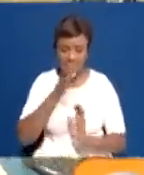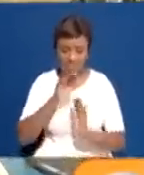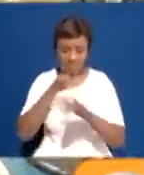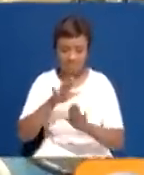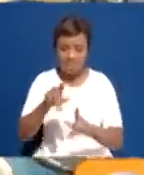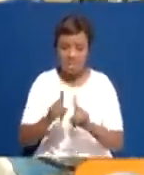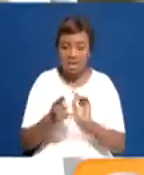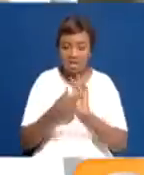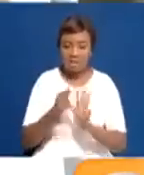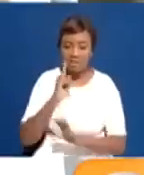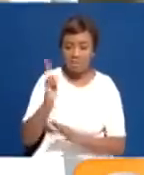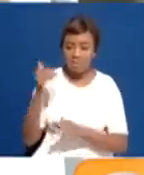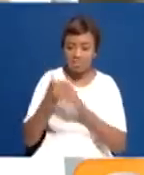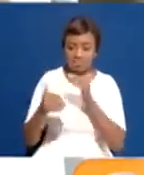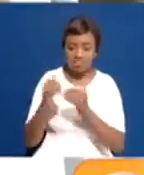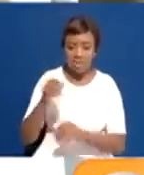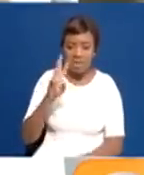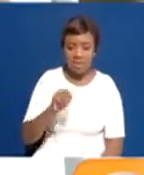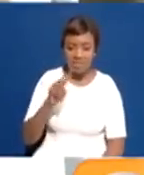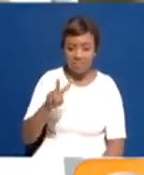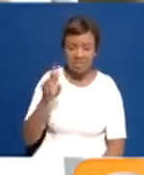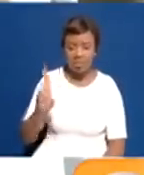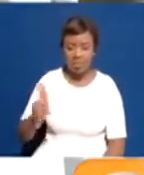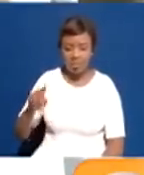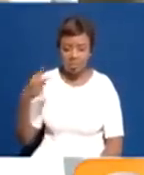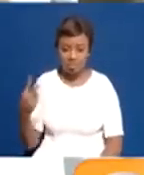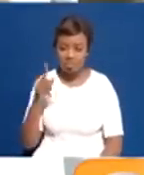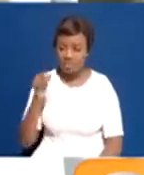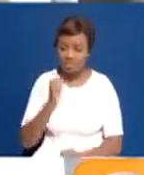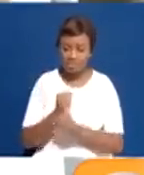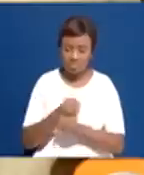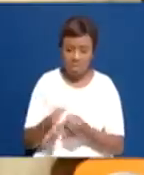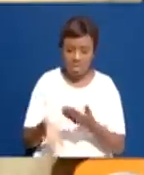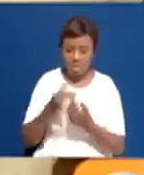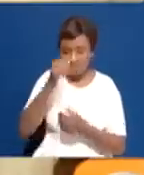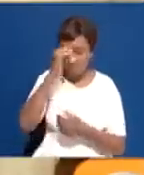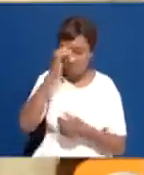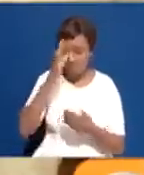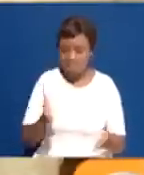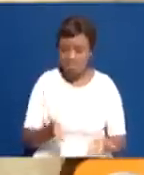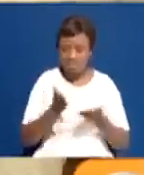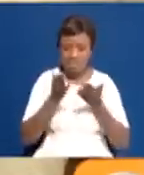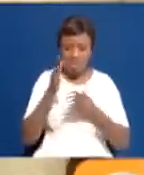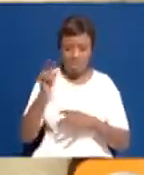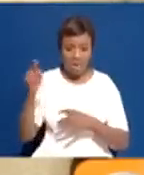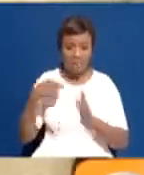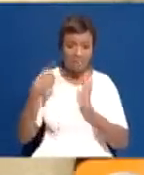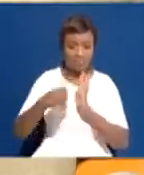1,800-ton MV Uhuru 2 marks a milestone in the government's efforts to position itself as an industrial and